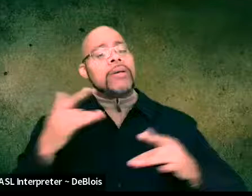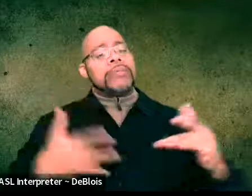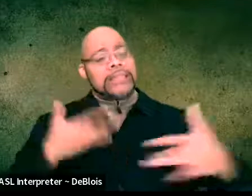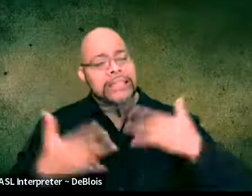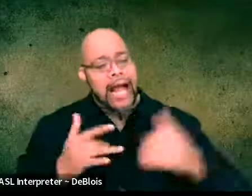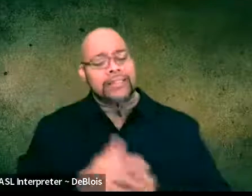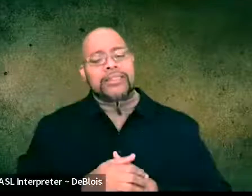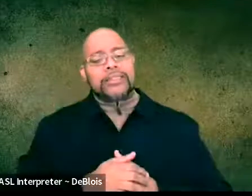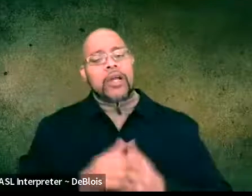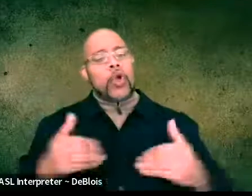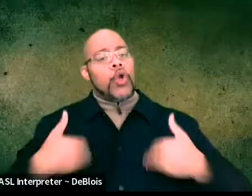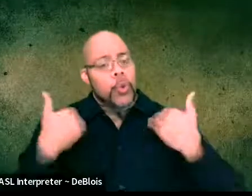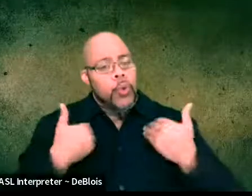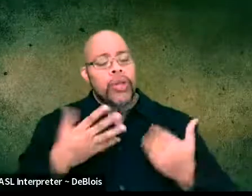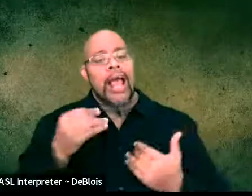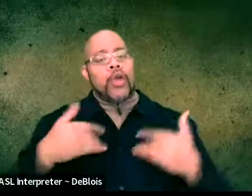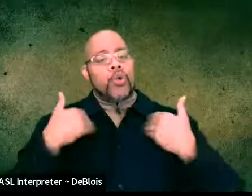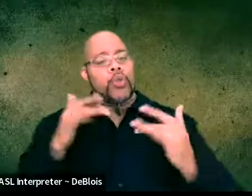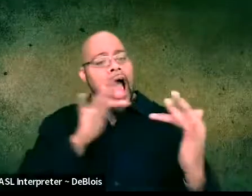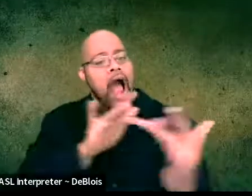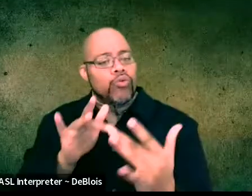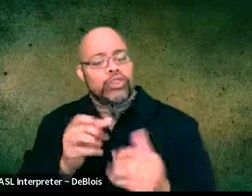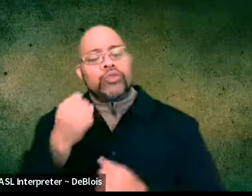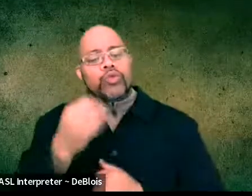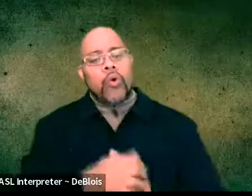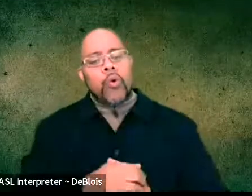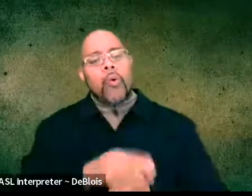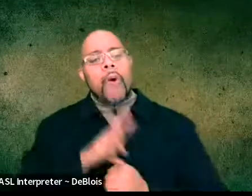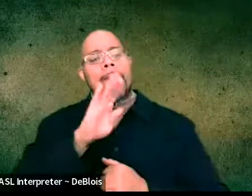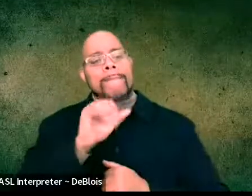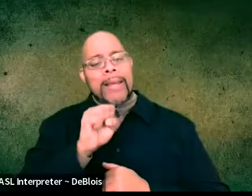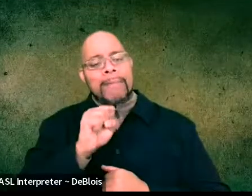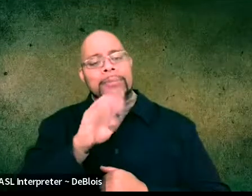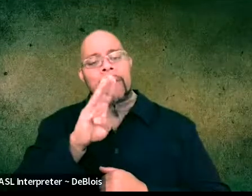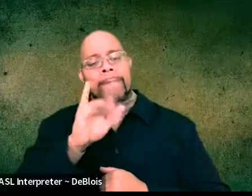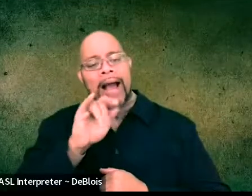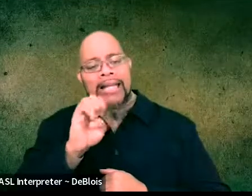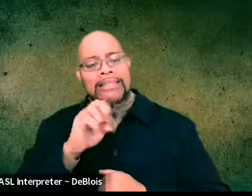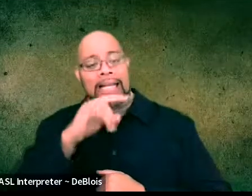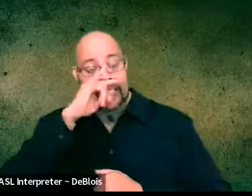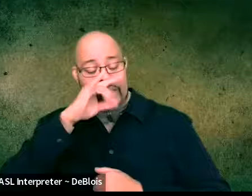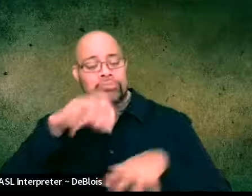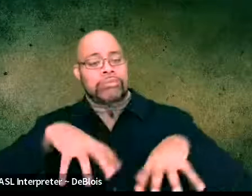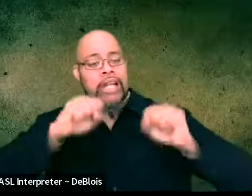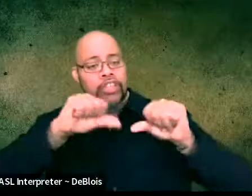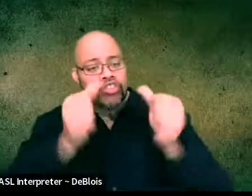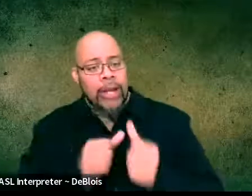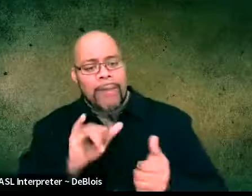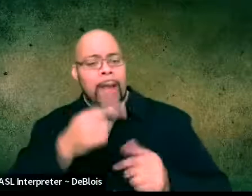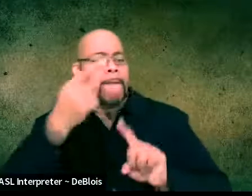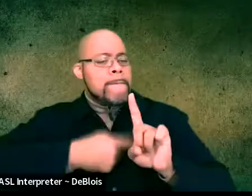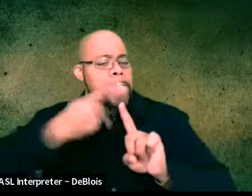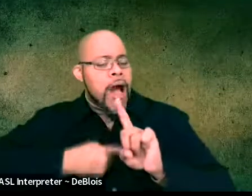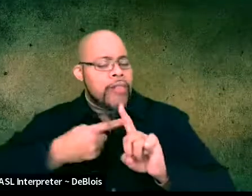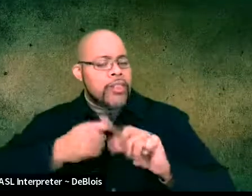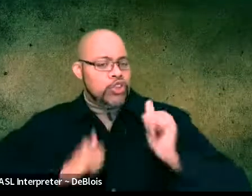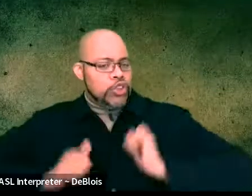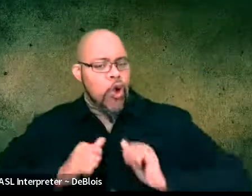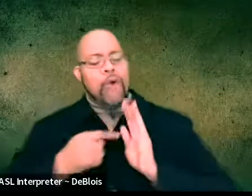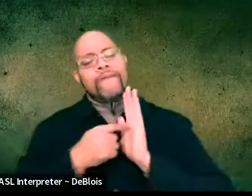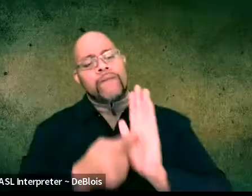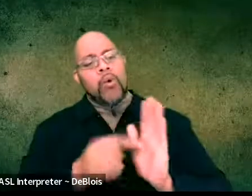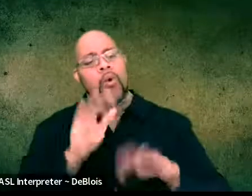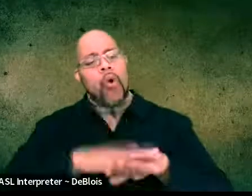about youth and youth outreach. And so Bims Bites Kids is going to take the shape of, like she said, a monthly episode focused